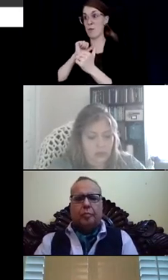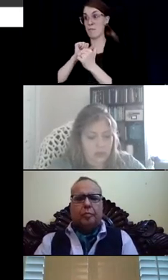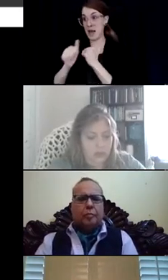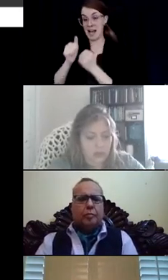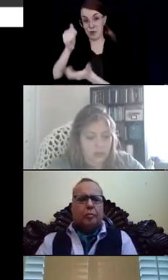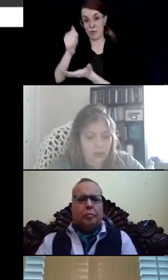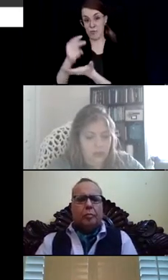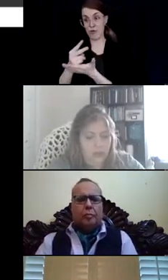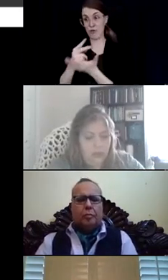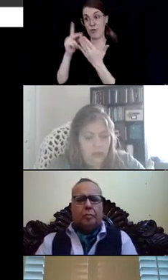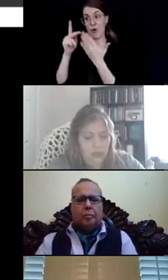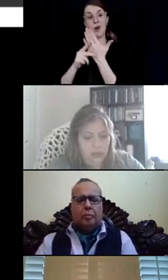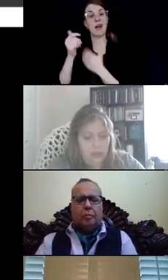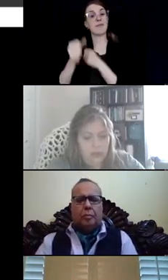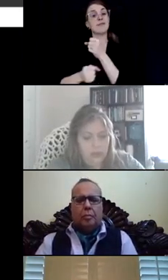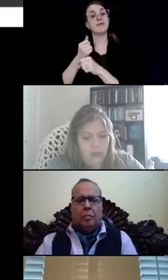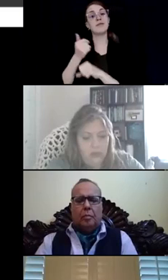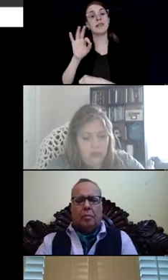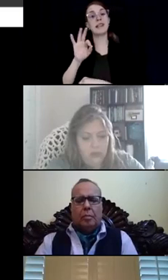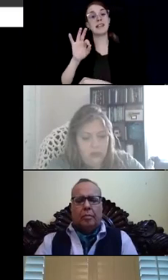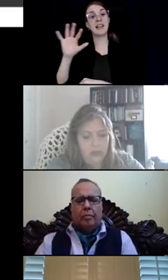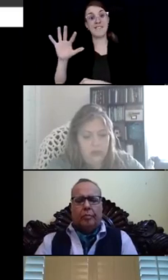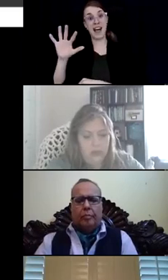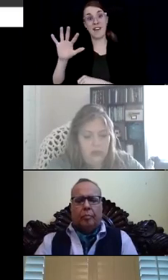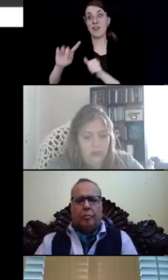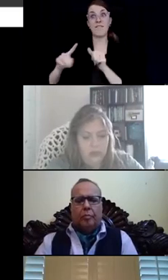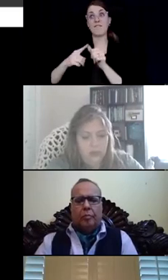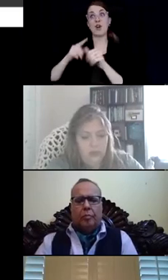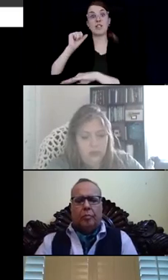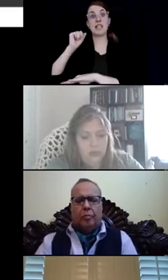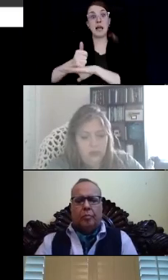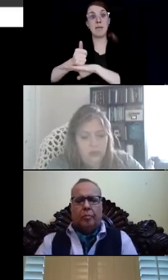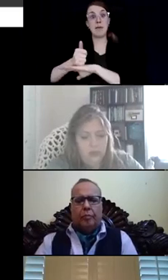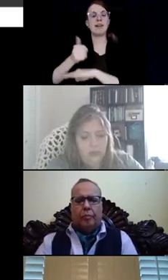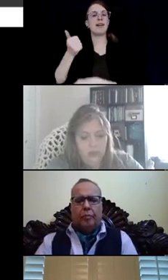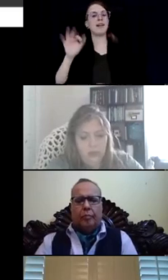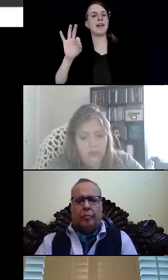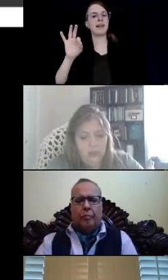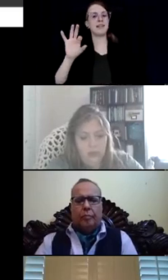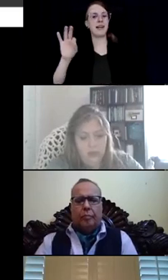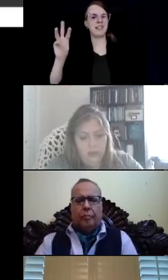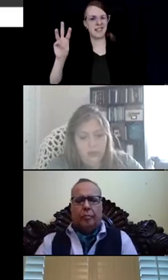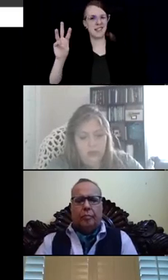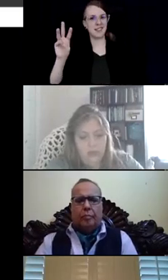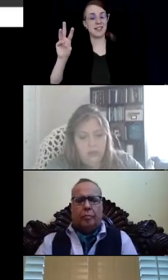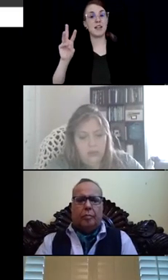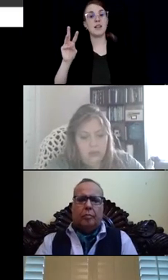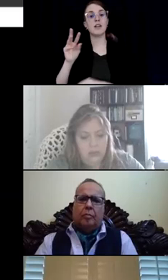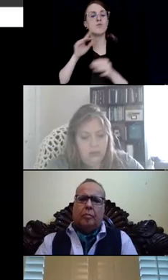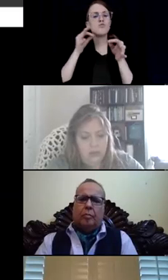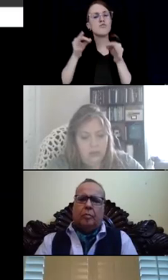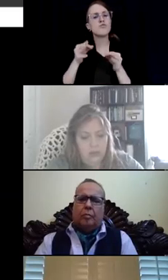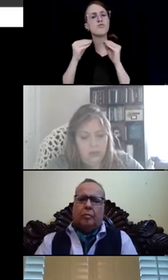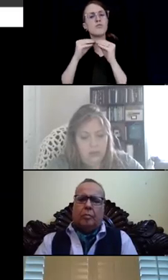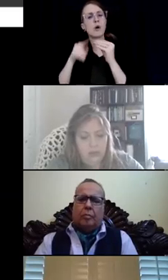it was implemented for its first year in 1996. Give you a little bit more information about the funding